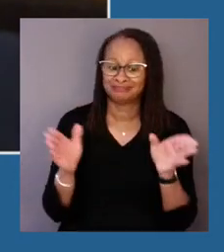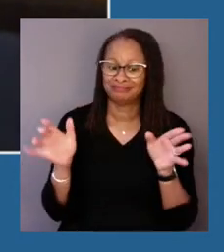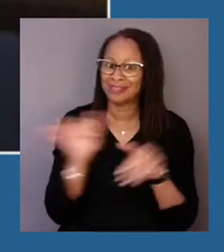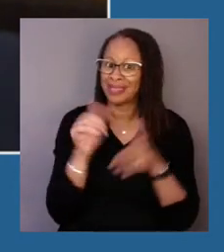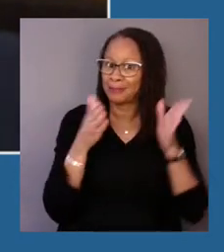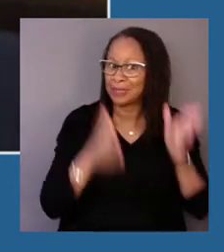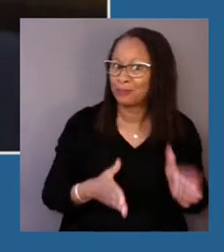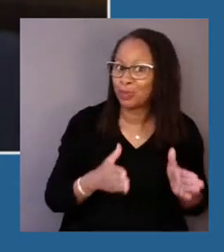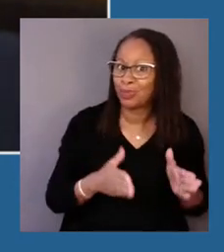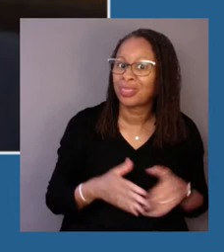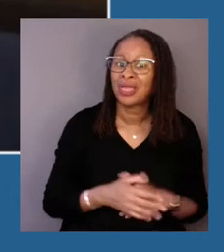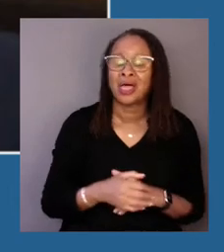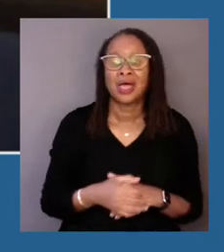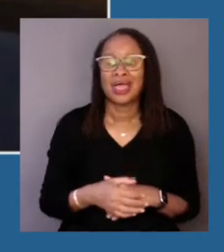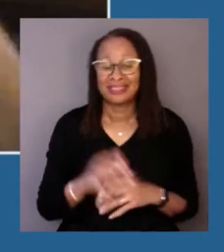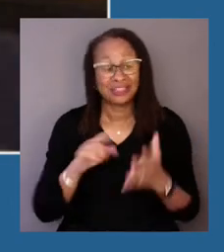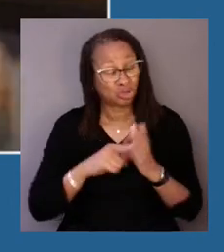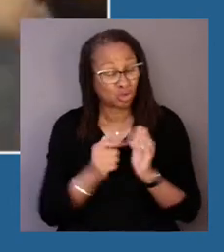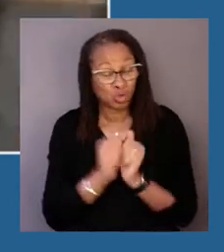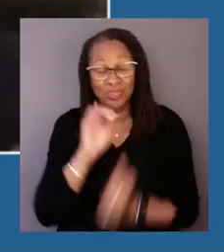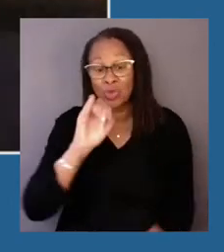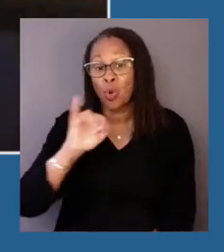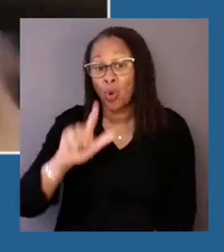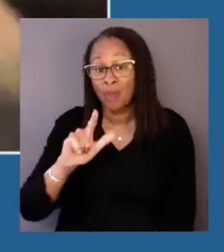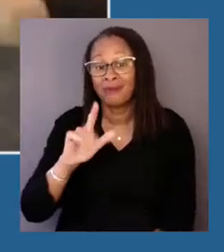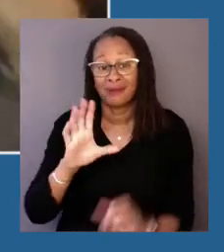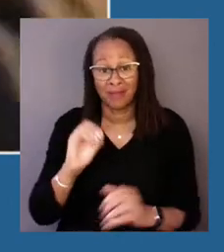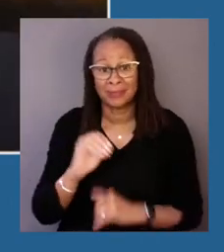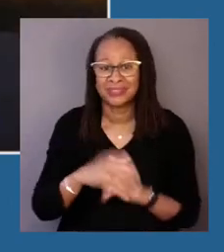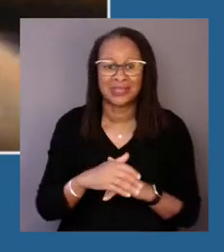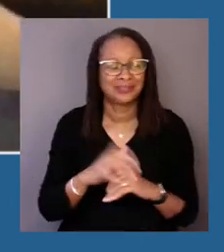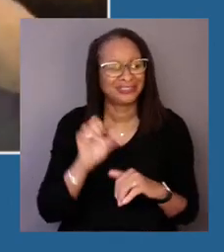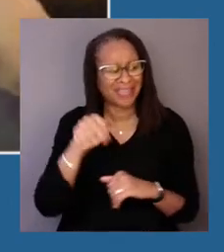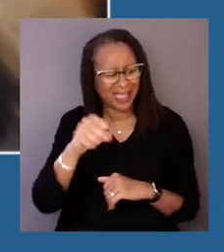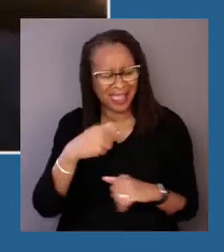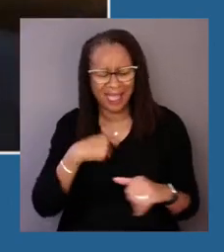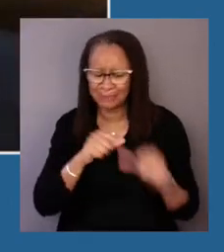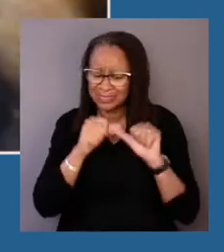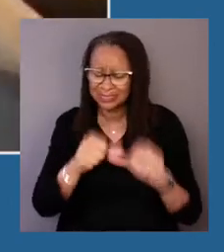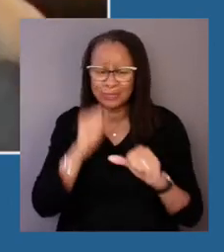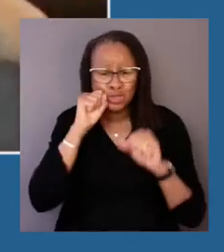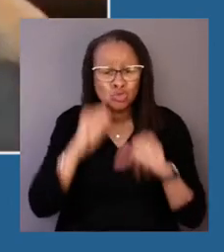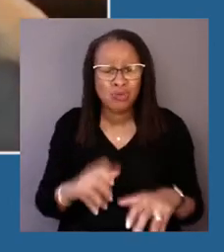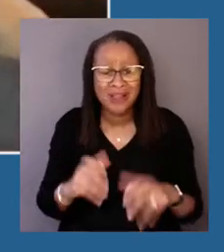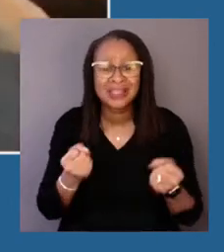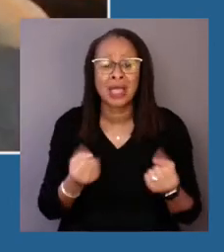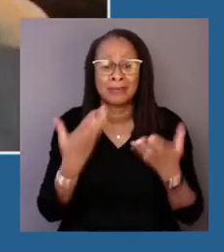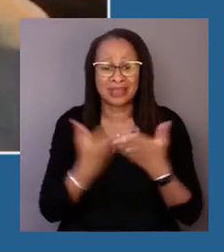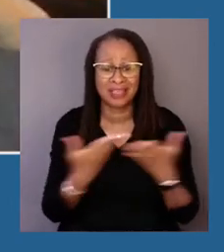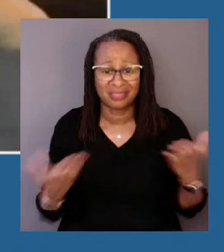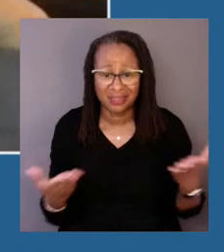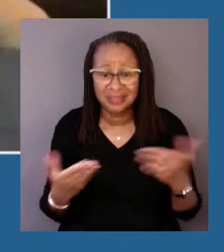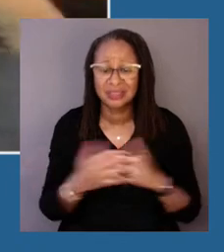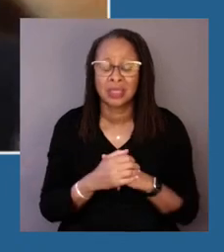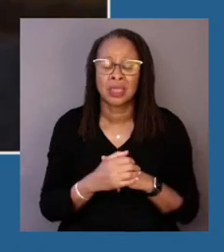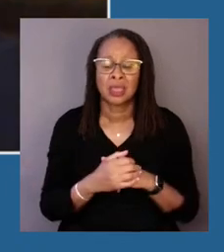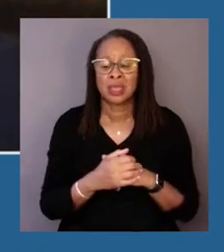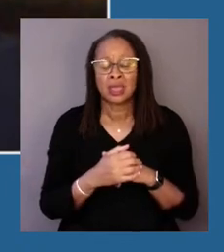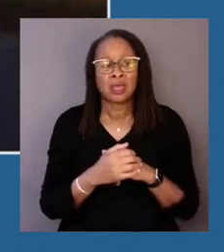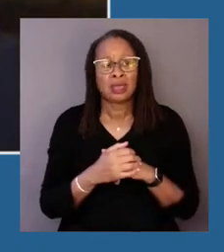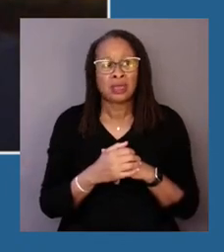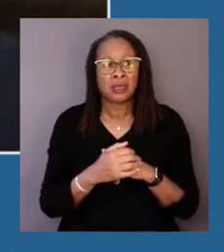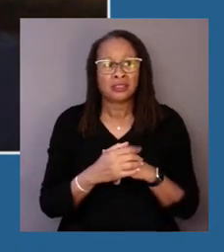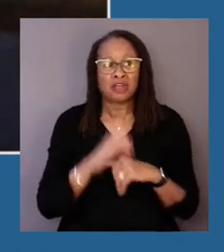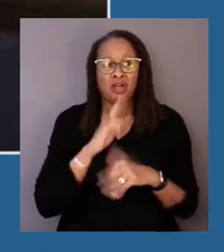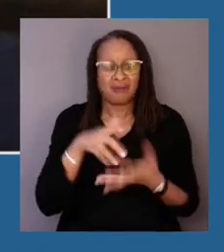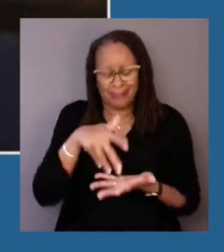So I'm consistently like surprised at how many things that are such a embedded